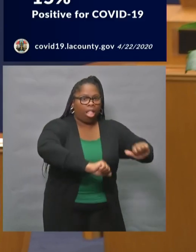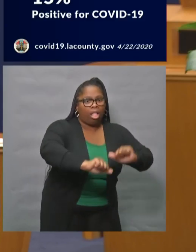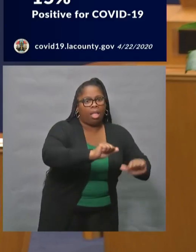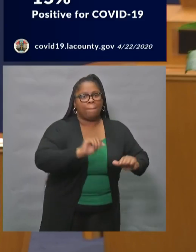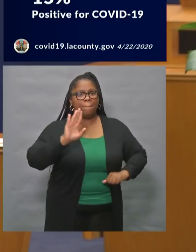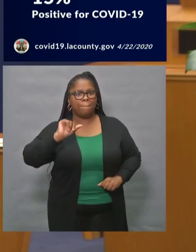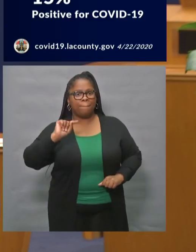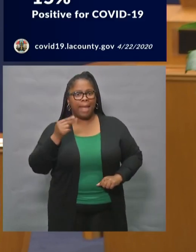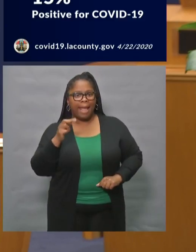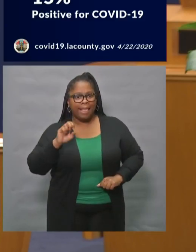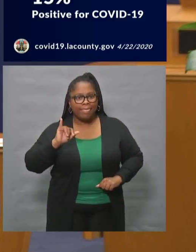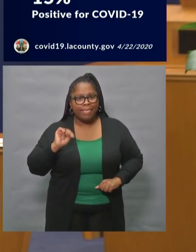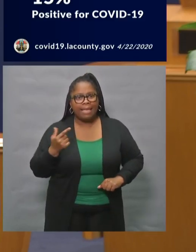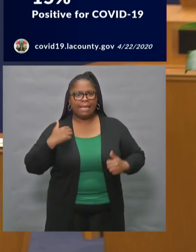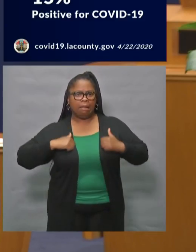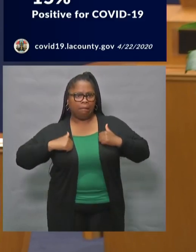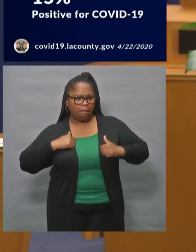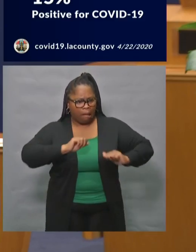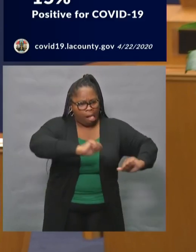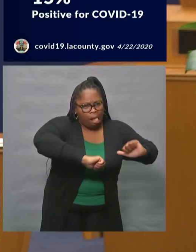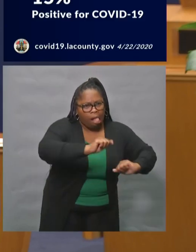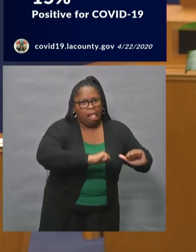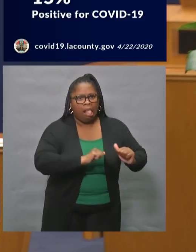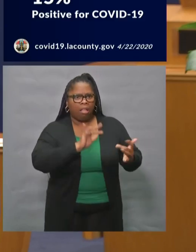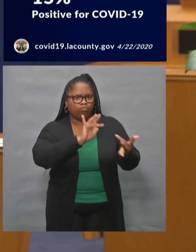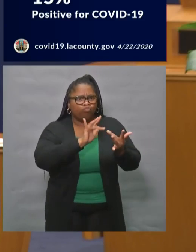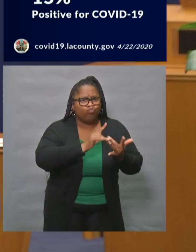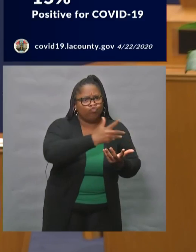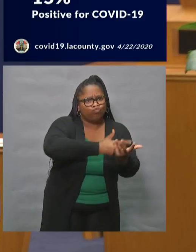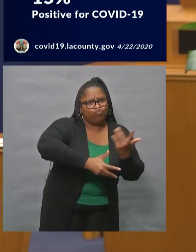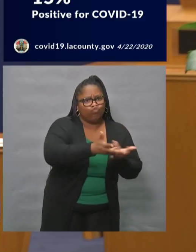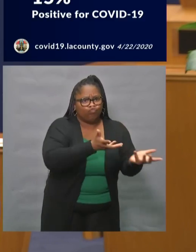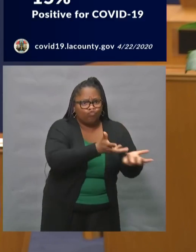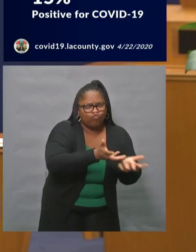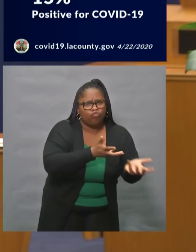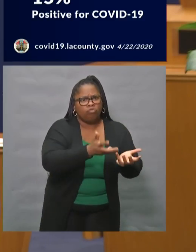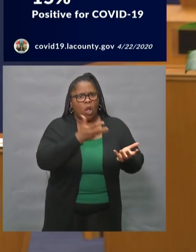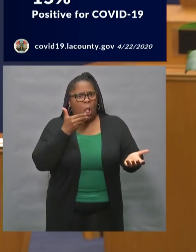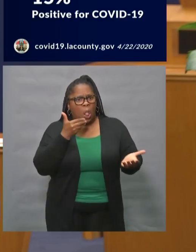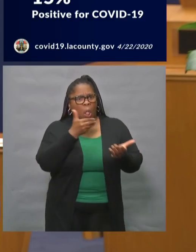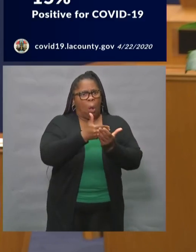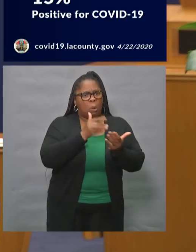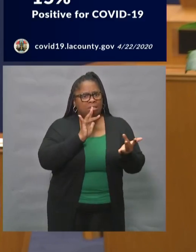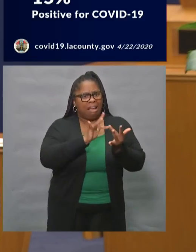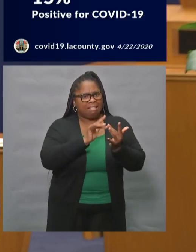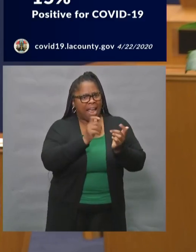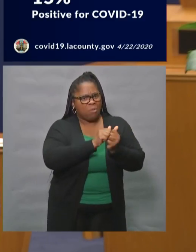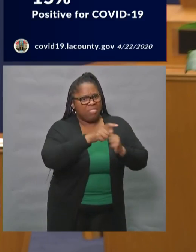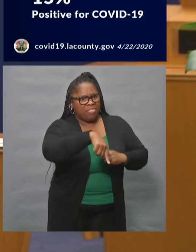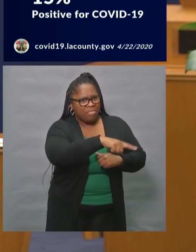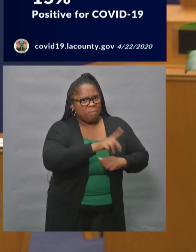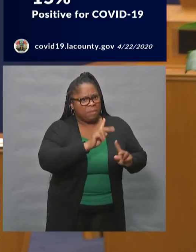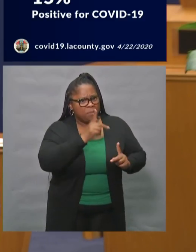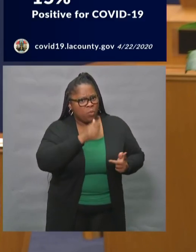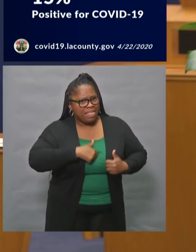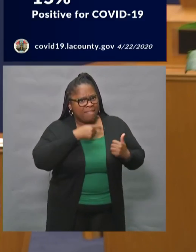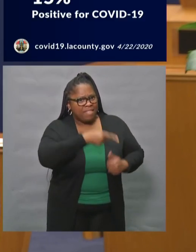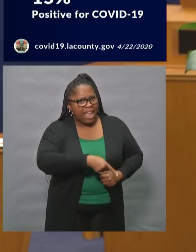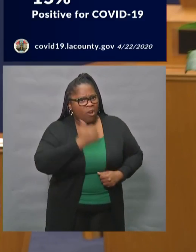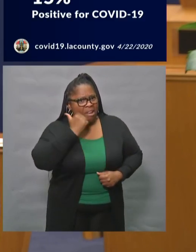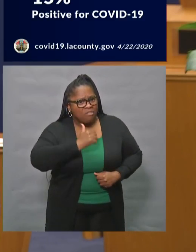contact with the people who reside there, and really helping to make sure that those people have what they need every single